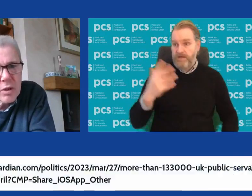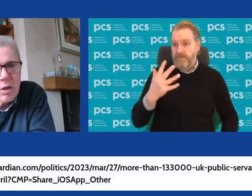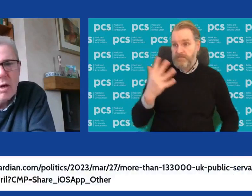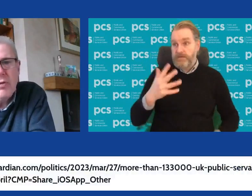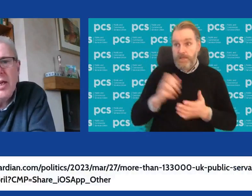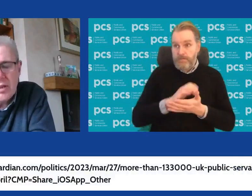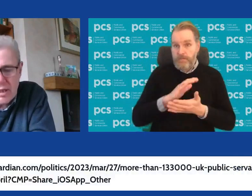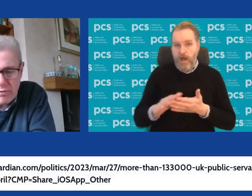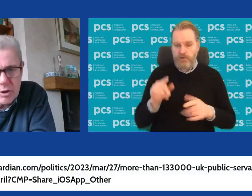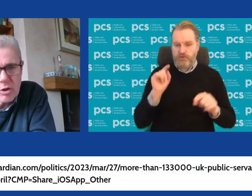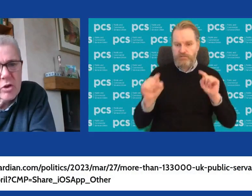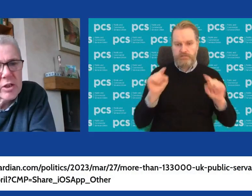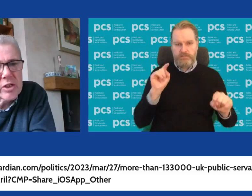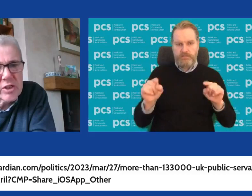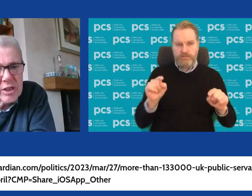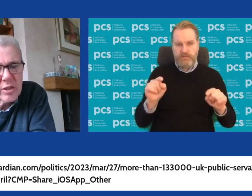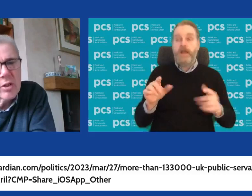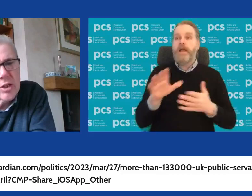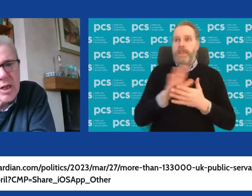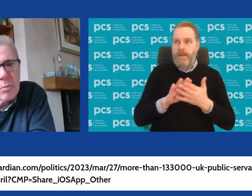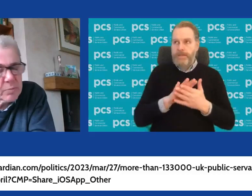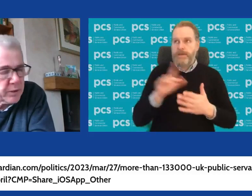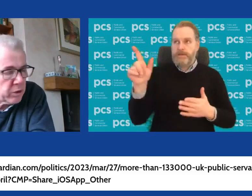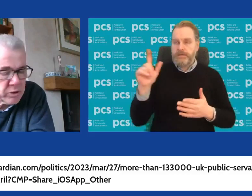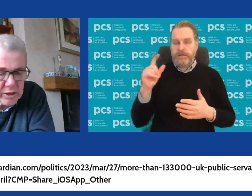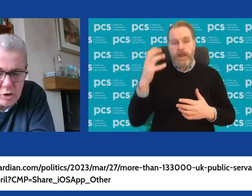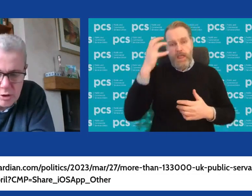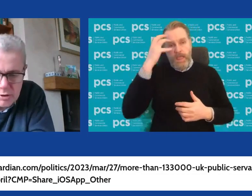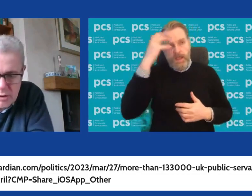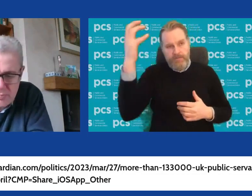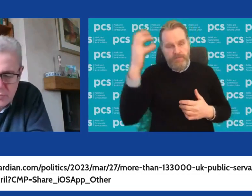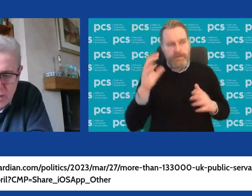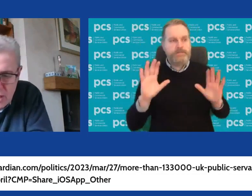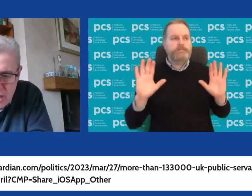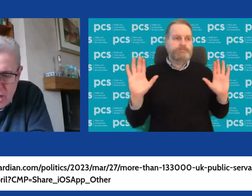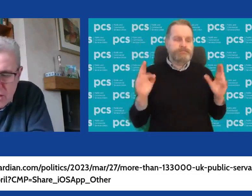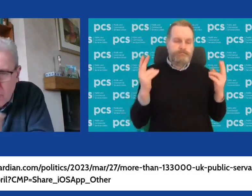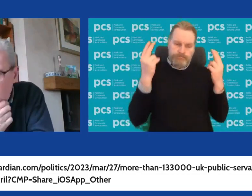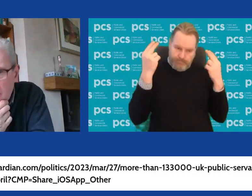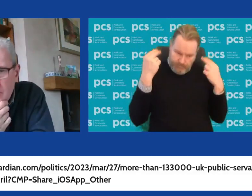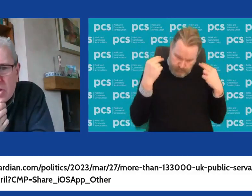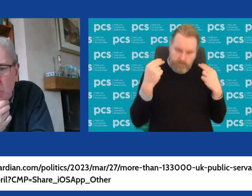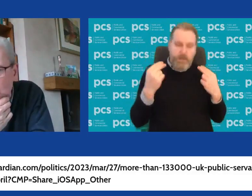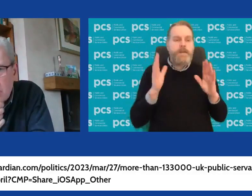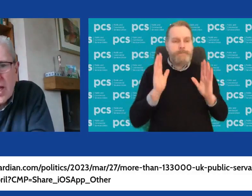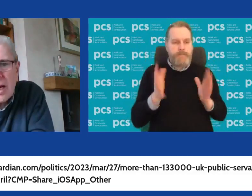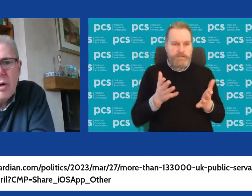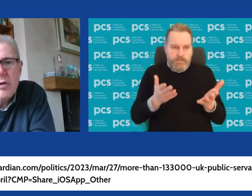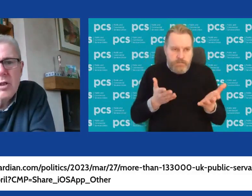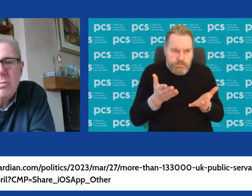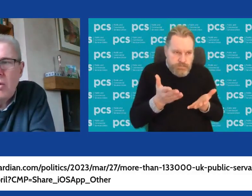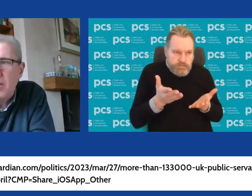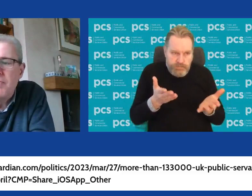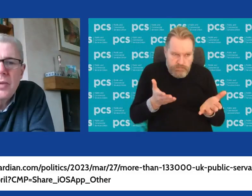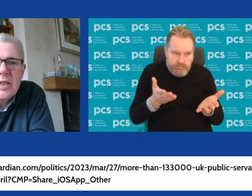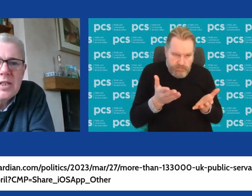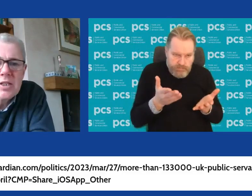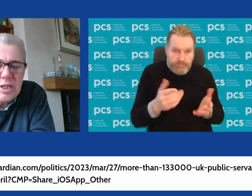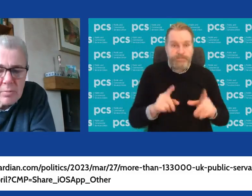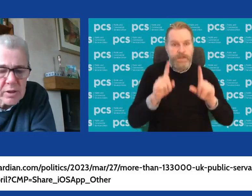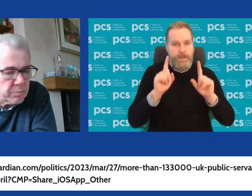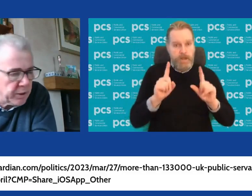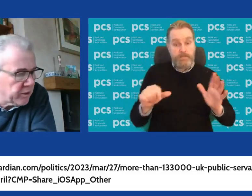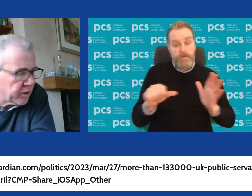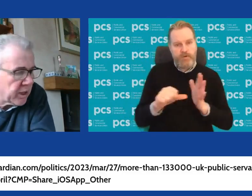effect of getting the government to concede that there now must be negotiations. Now, the problem with the talks with the Cabinet Office at the moment is